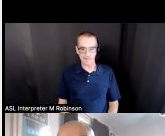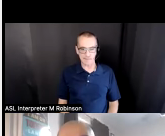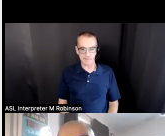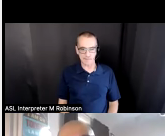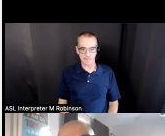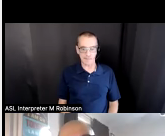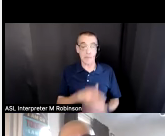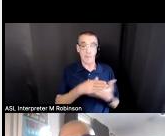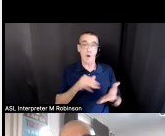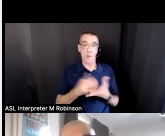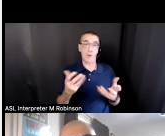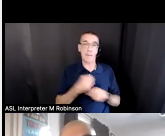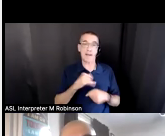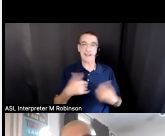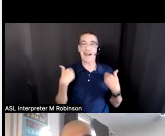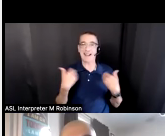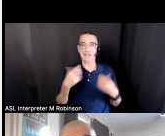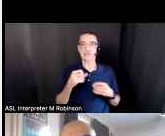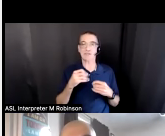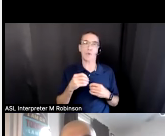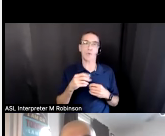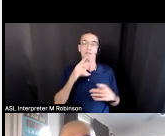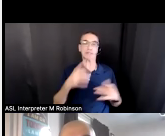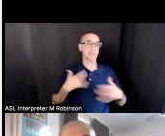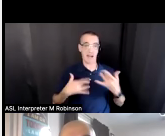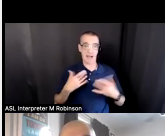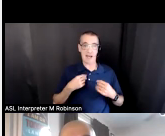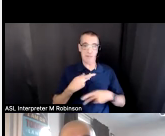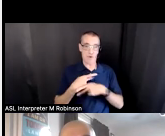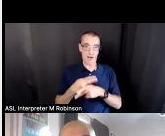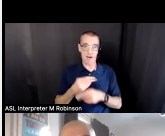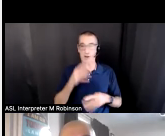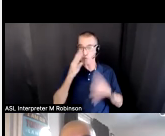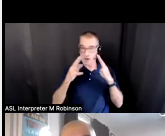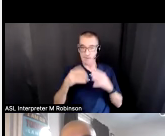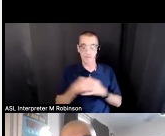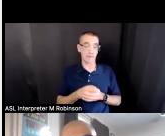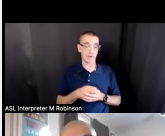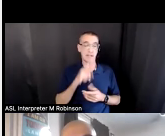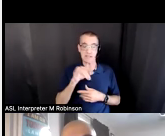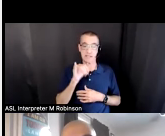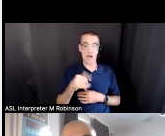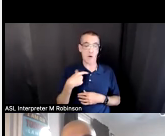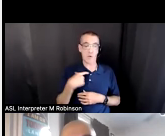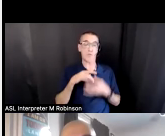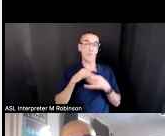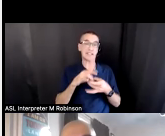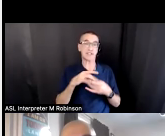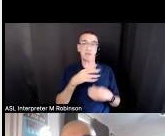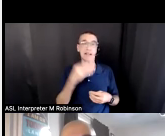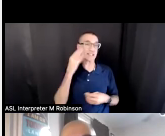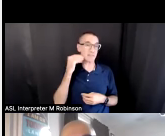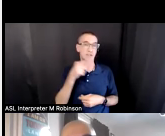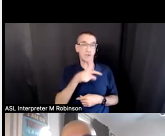And part of what makes adolescence so exciting and productive and creative and innovative is that relationships and experiences that